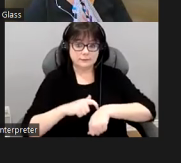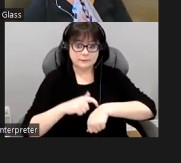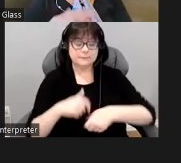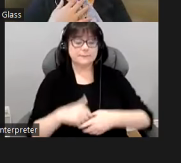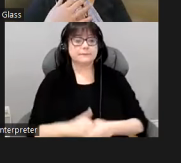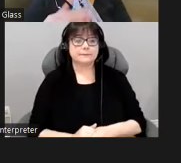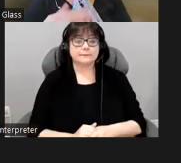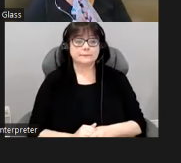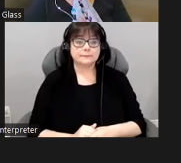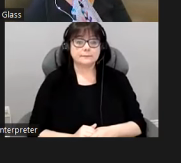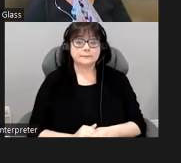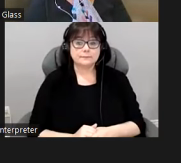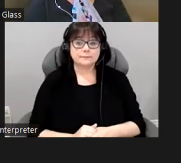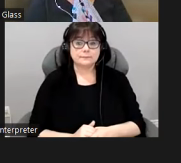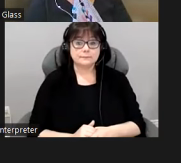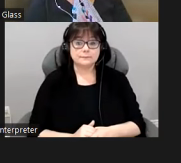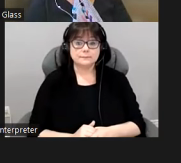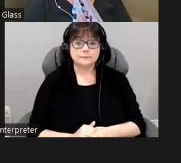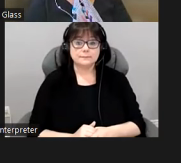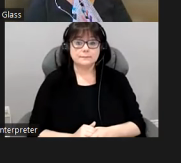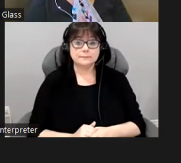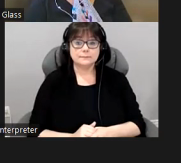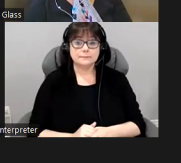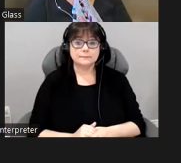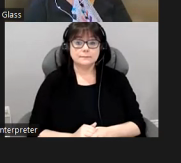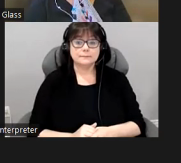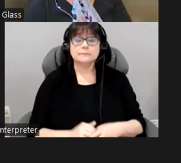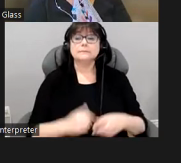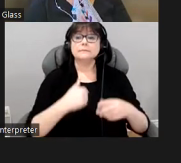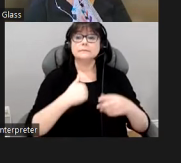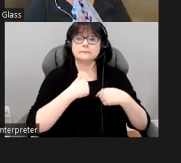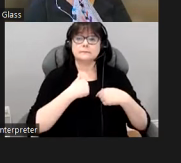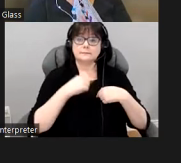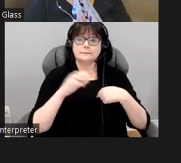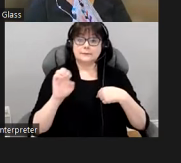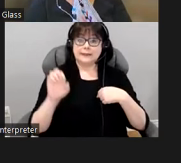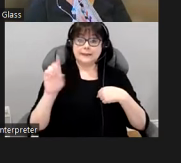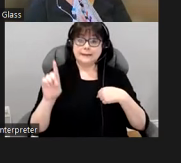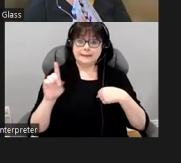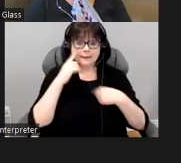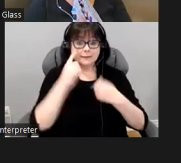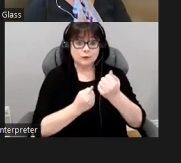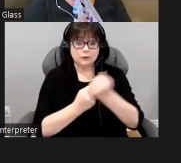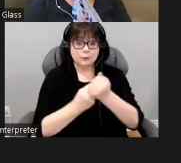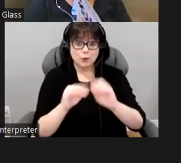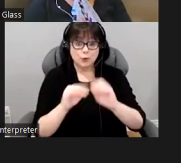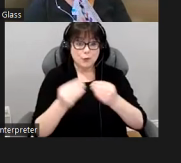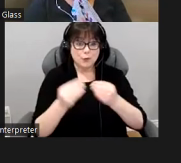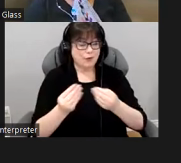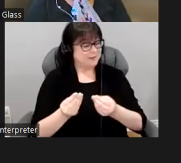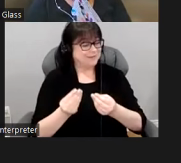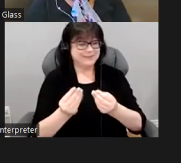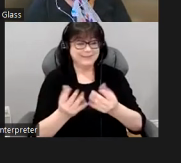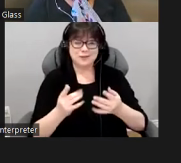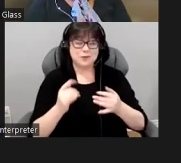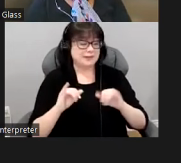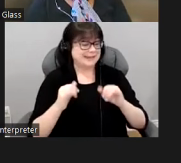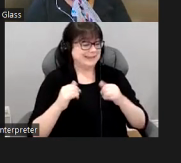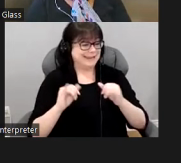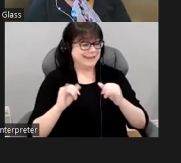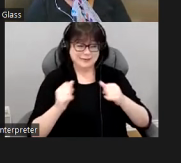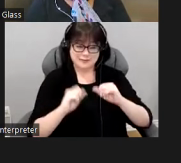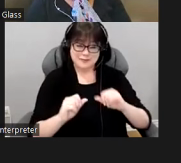as a support organization ED, I would say that we're still trying very hard to get all of this work done